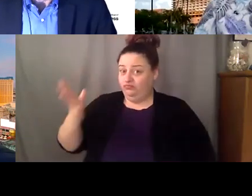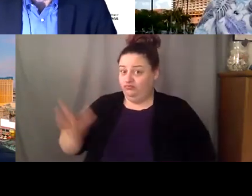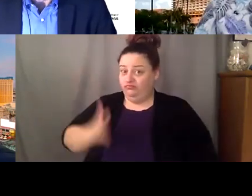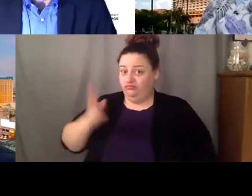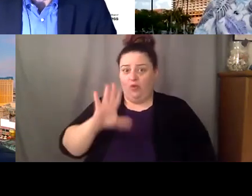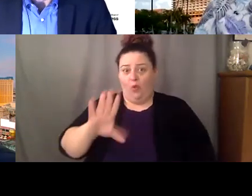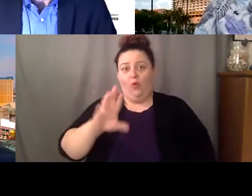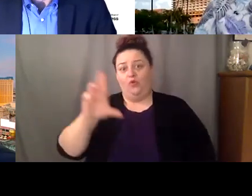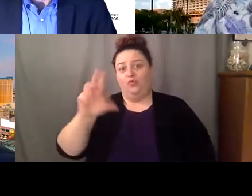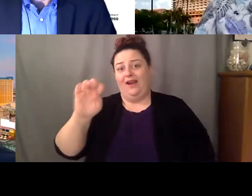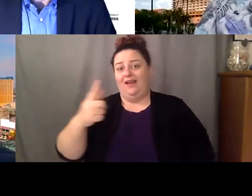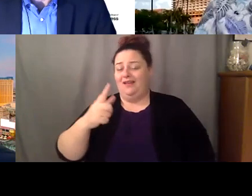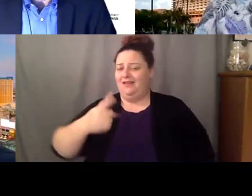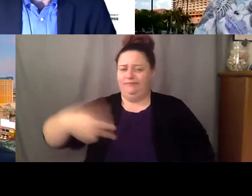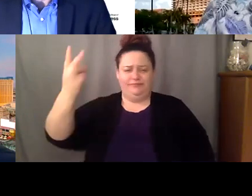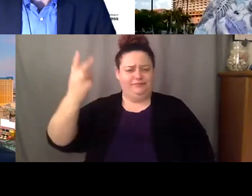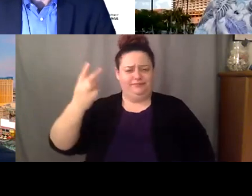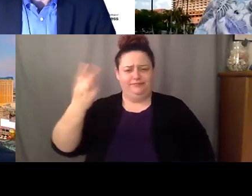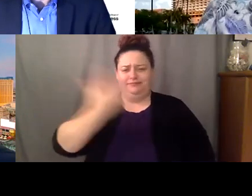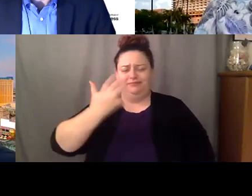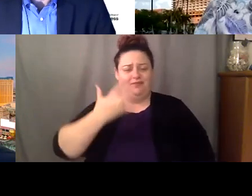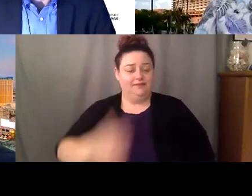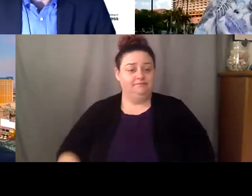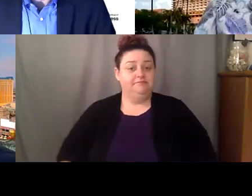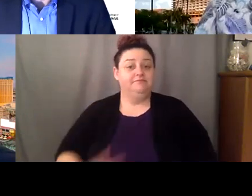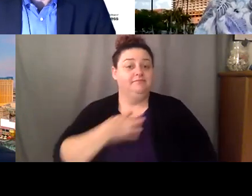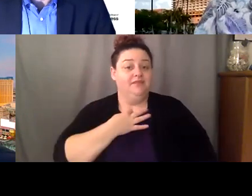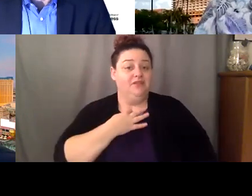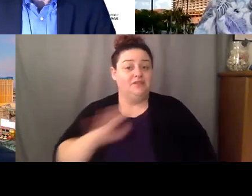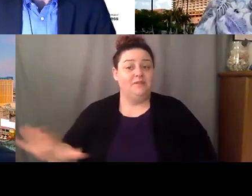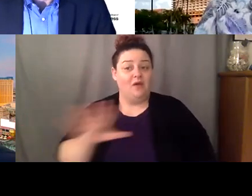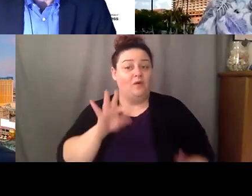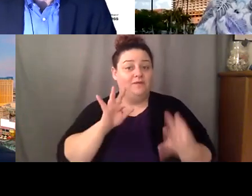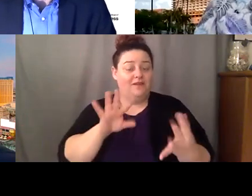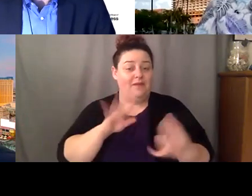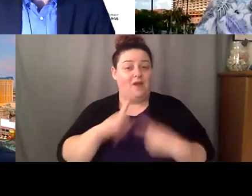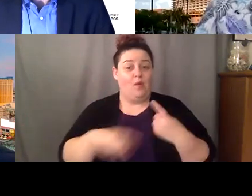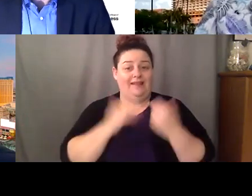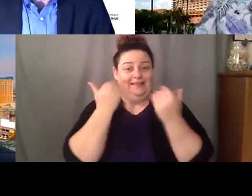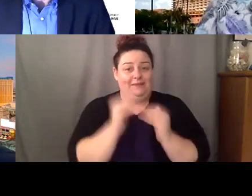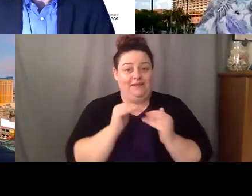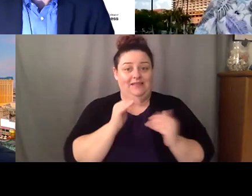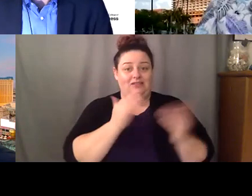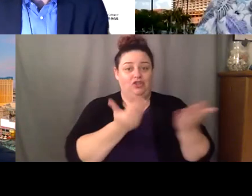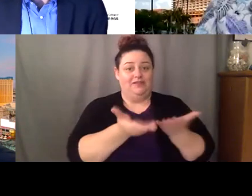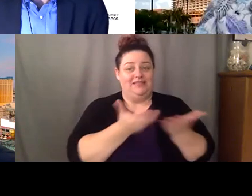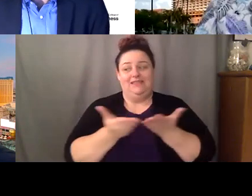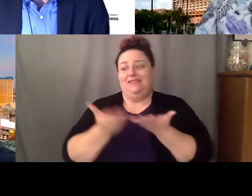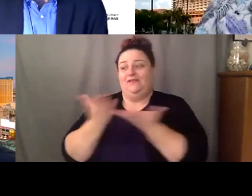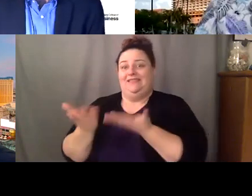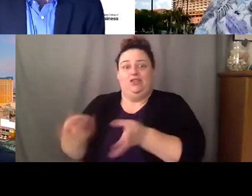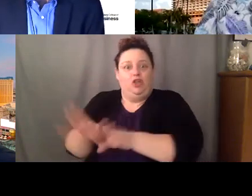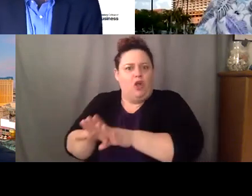rating. How has been the feedback from consumers when you're limiting services, closing